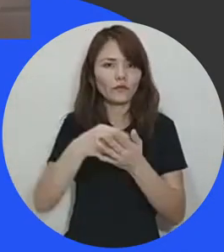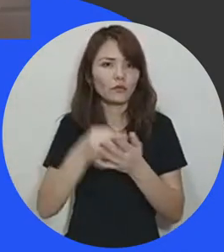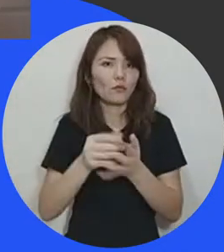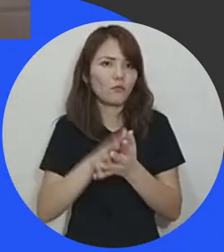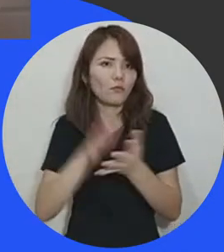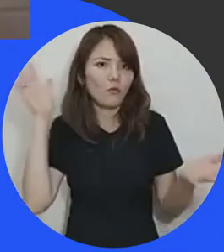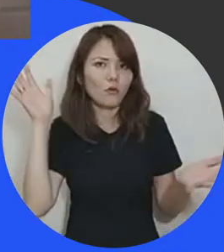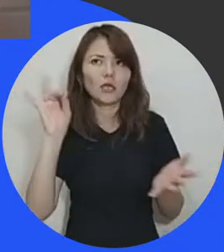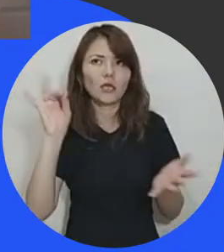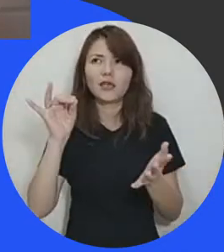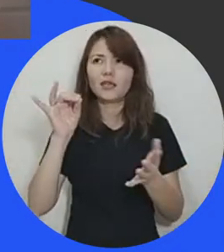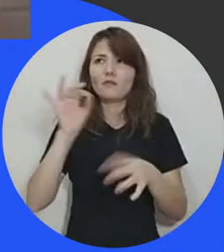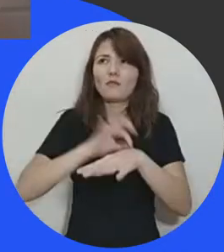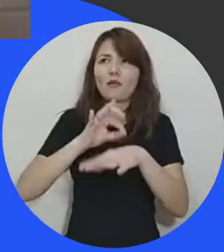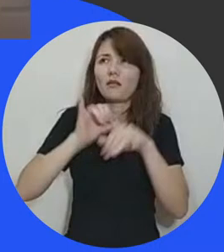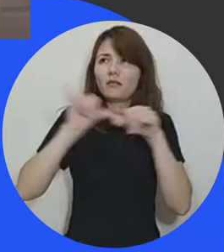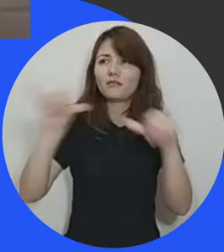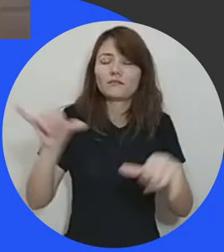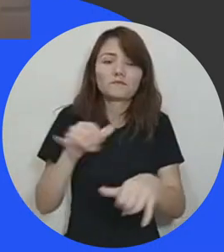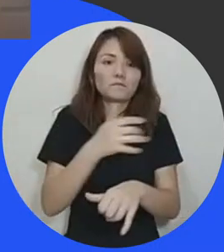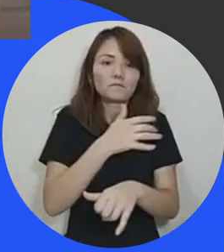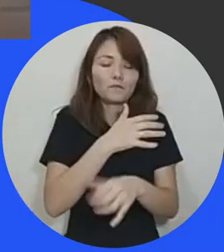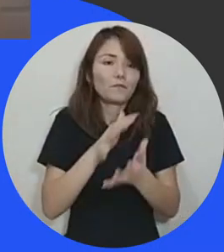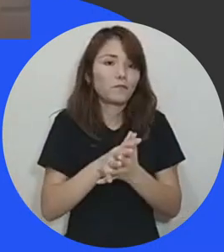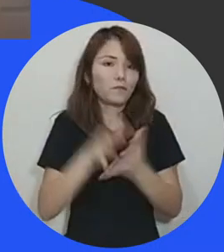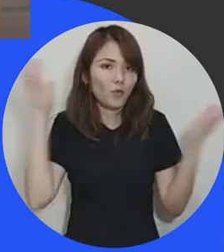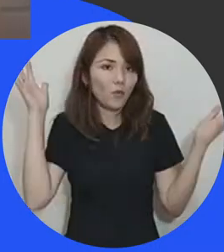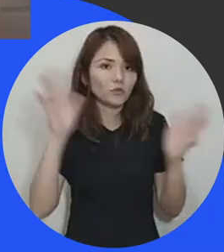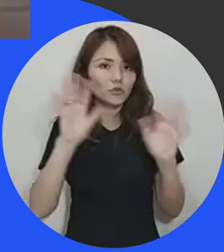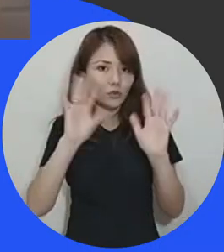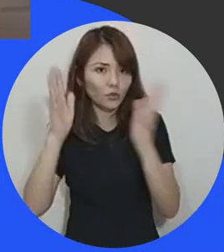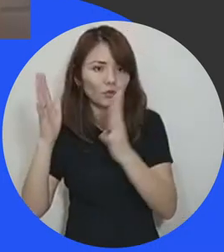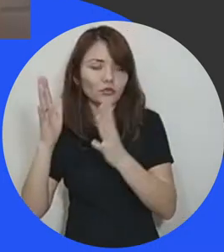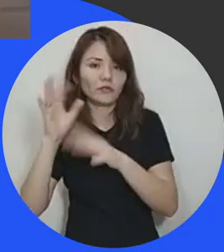the difference is that sort of collaboration within the UK.